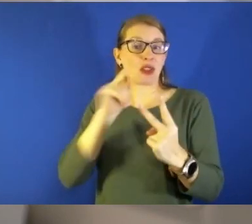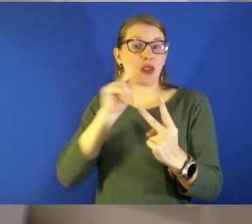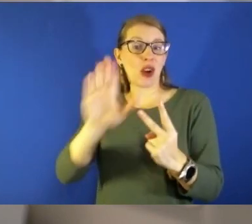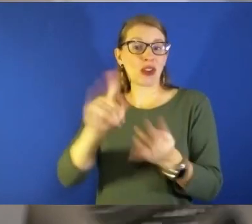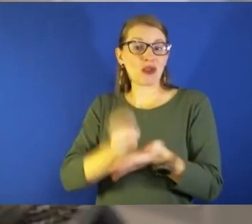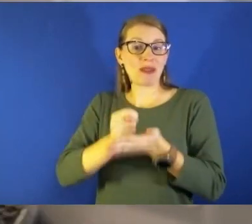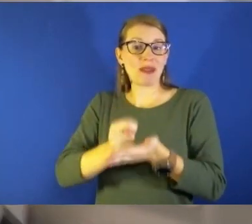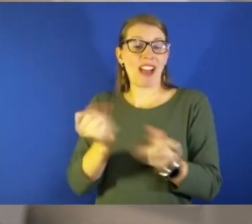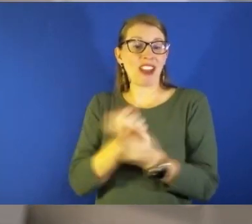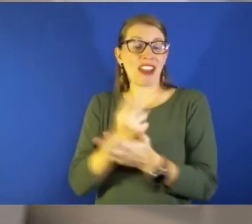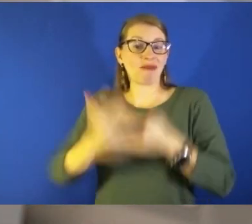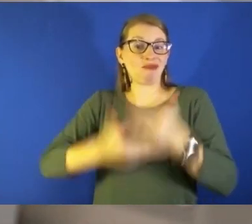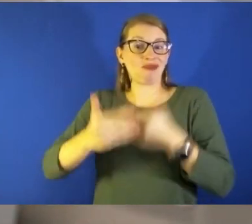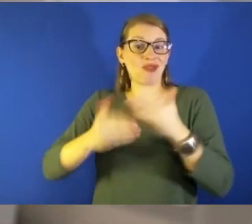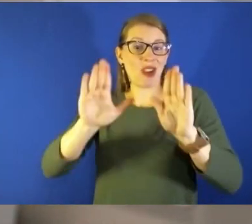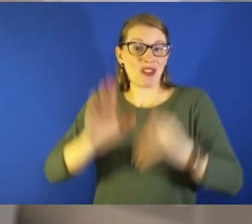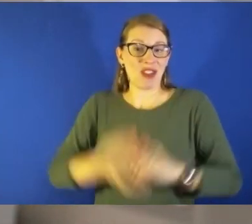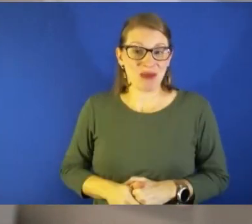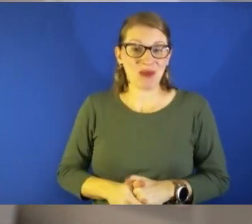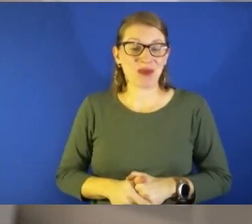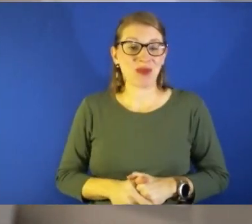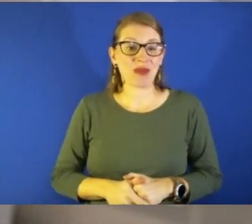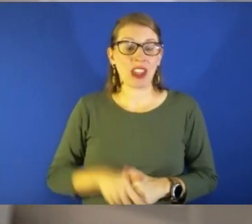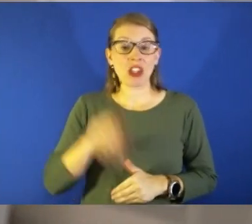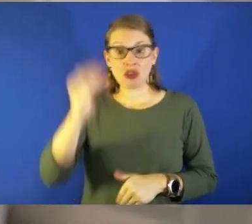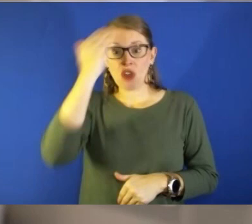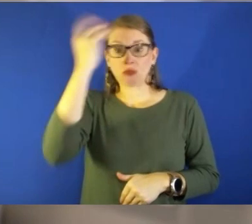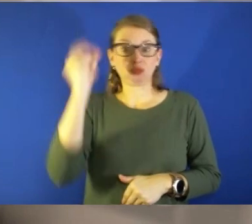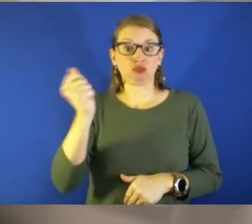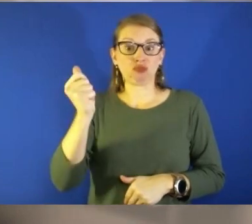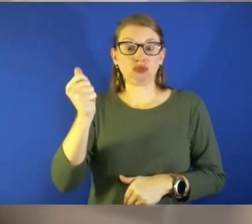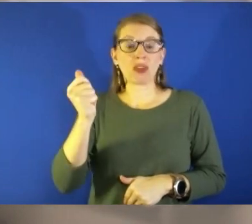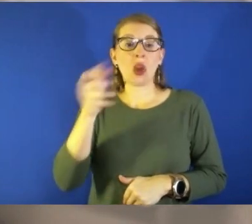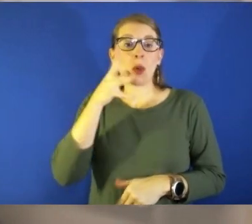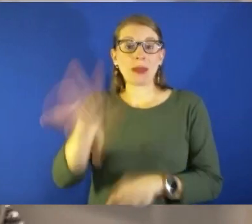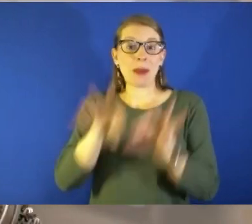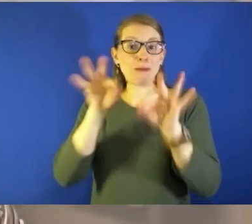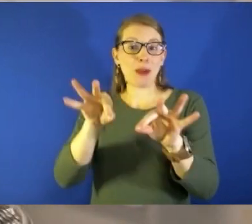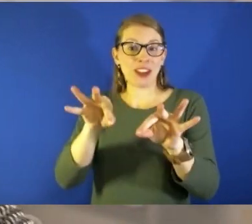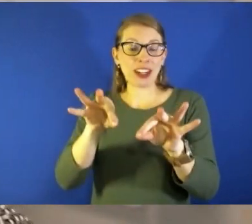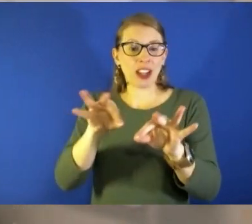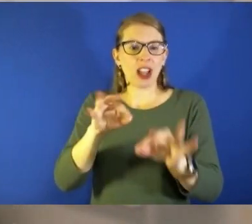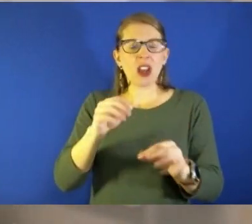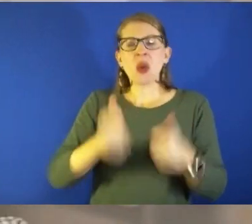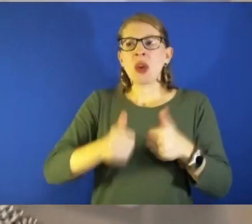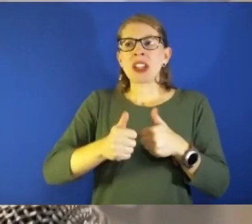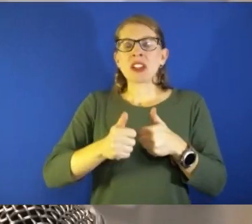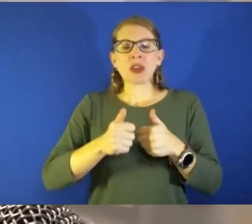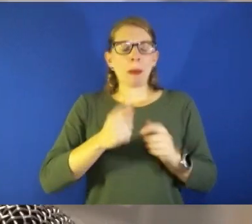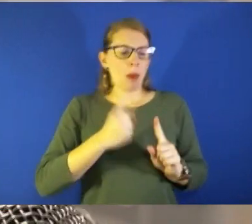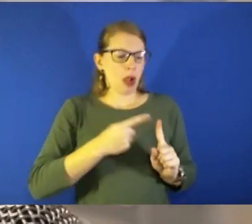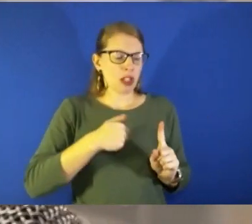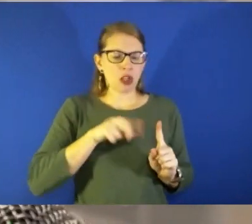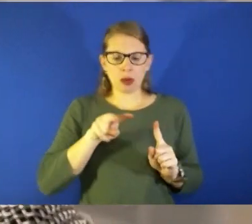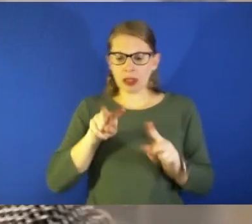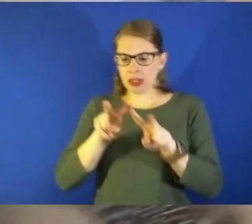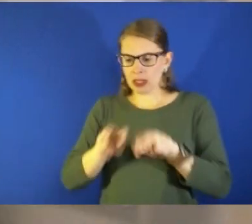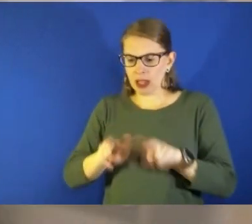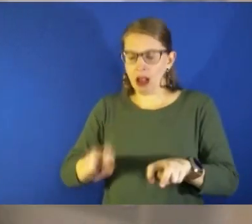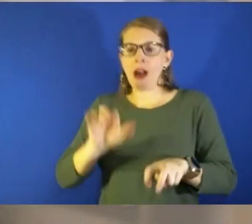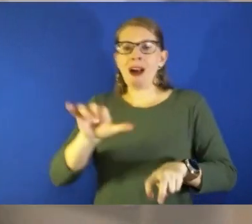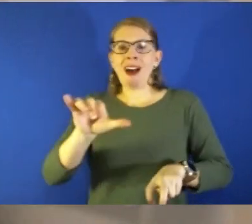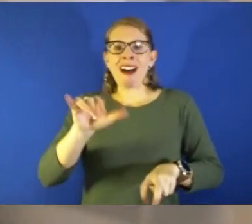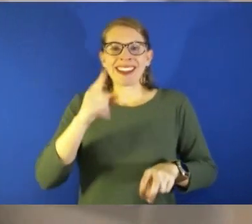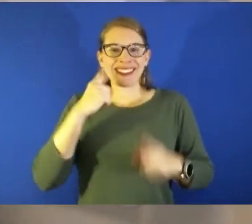wonderfully. Did you know instantly that this was going to be perfect? At what point were you looking at her once you got in there and thought, okay, this is going to work out